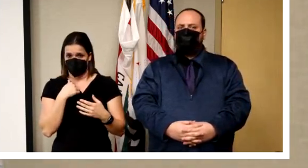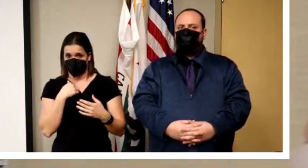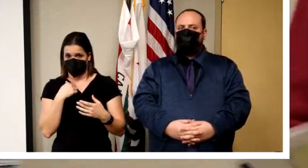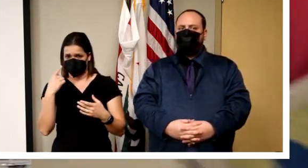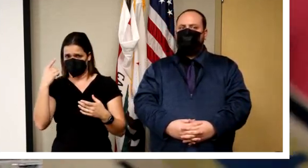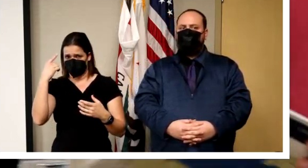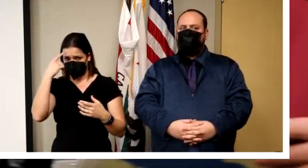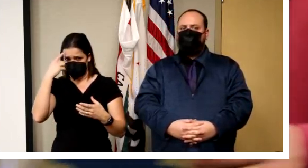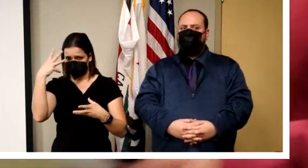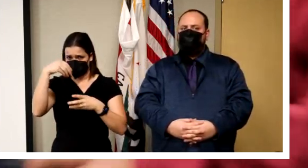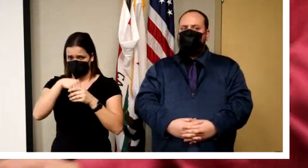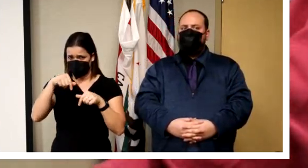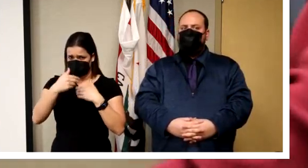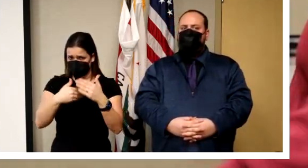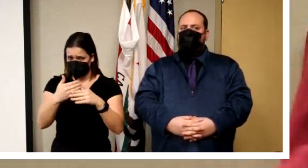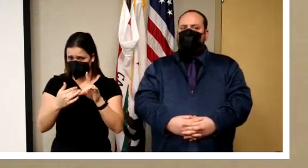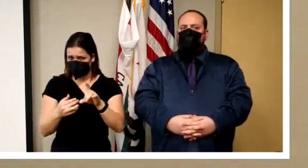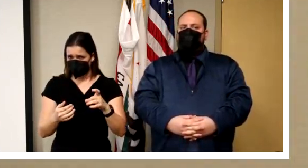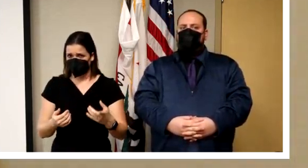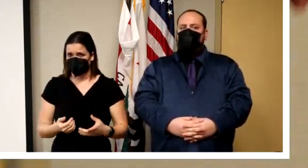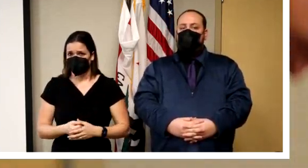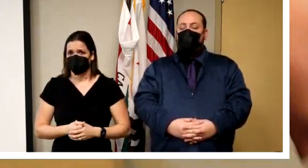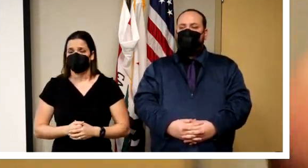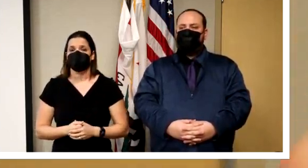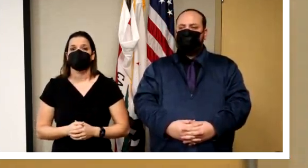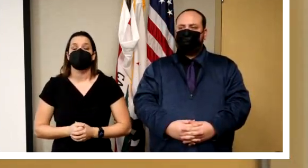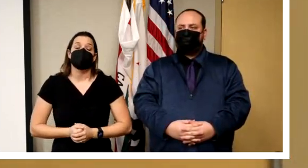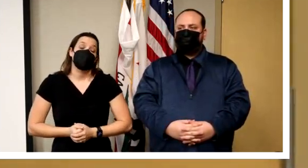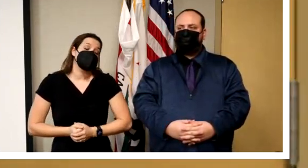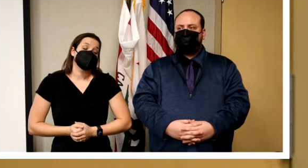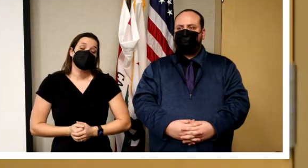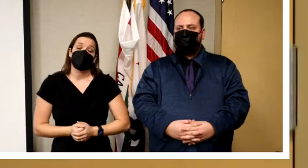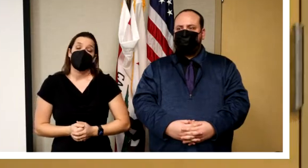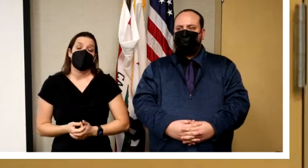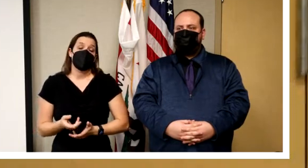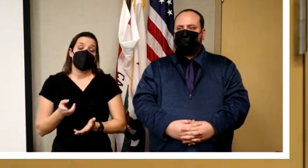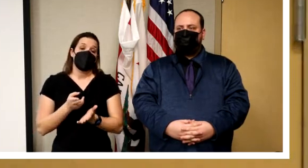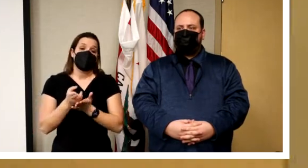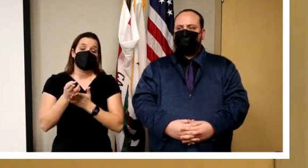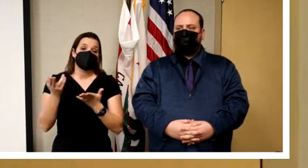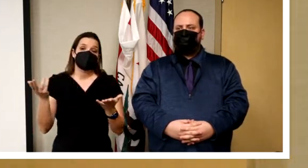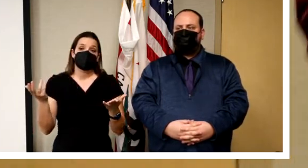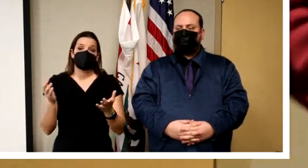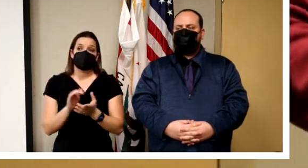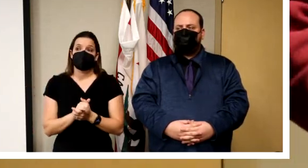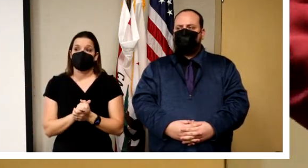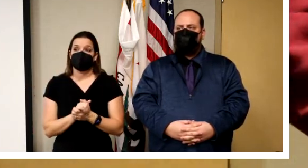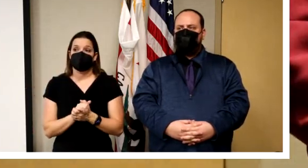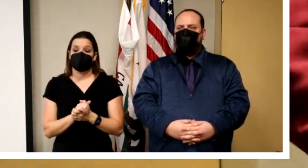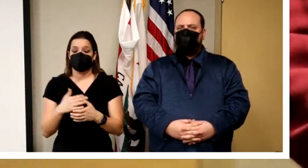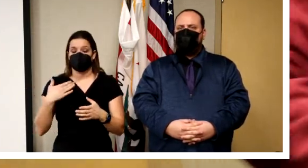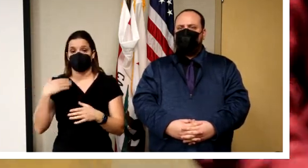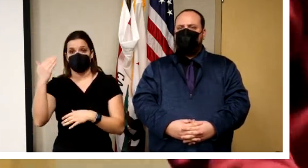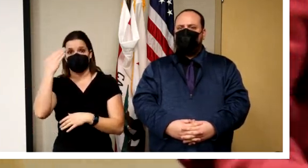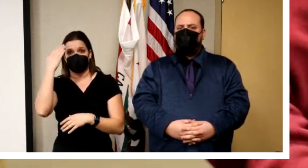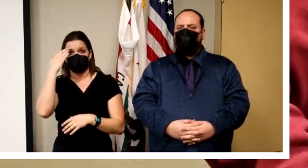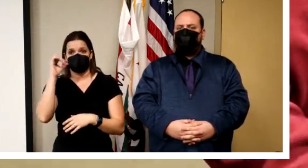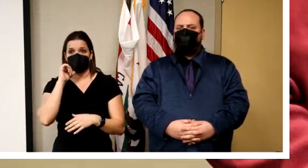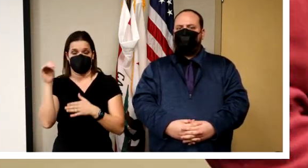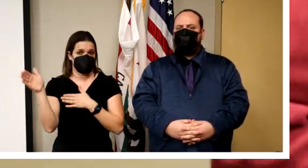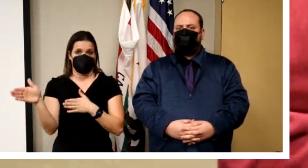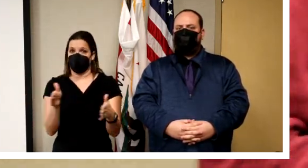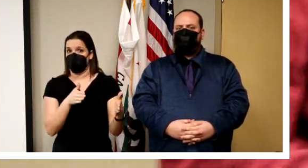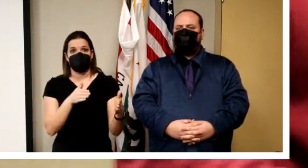this process? Well, the reality is that, to my knowledge, there's not plans